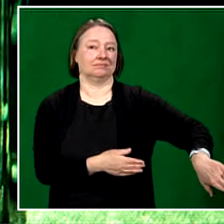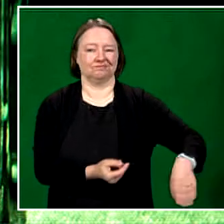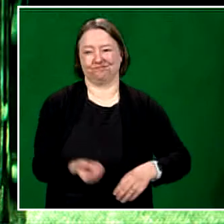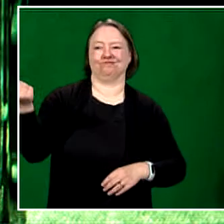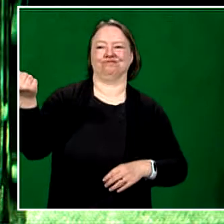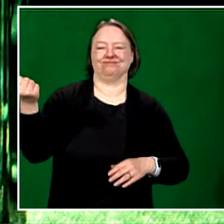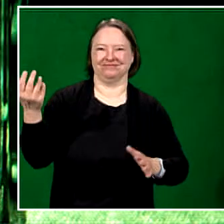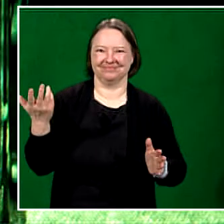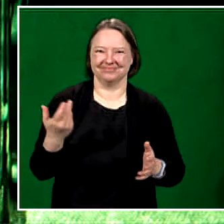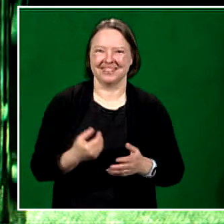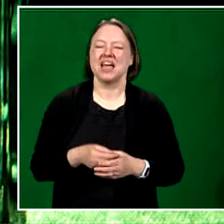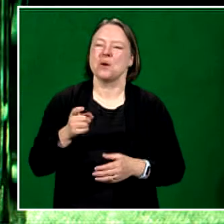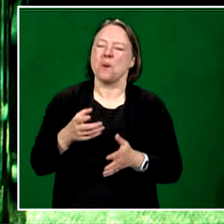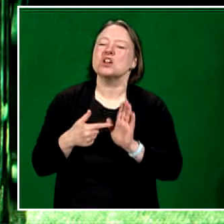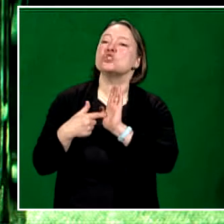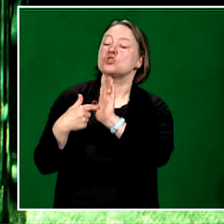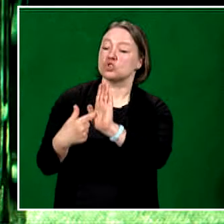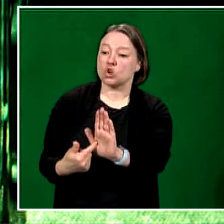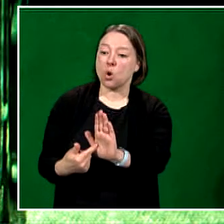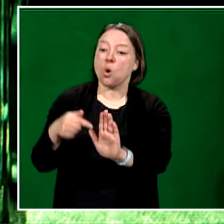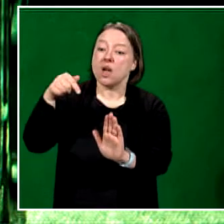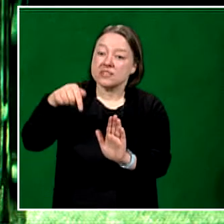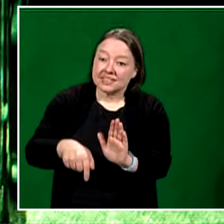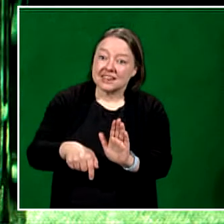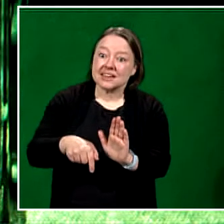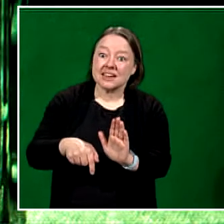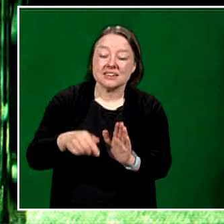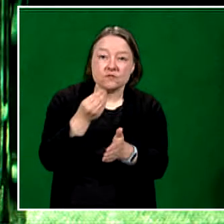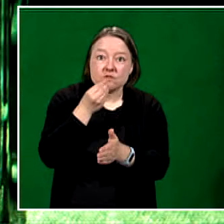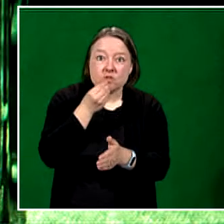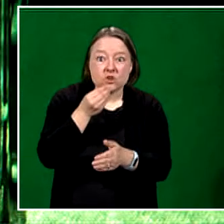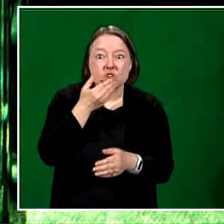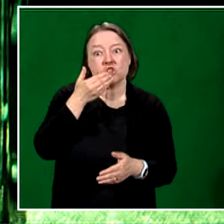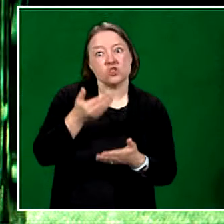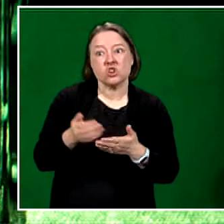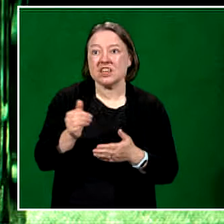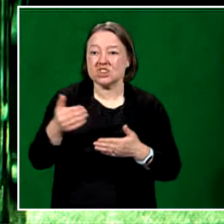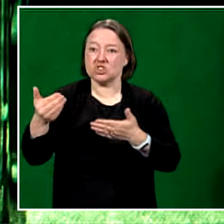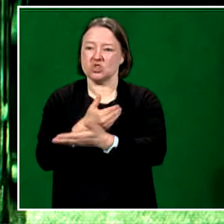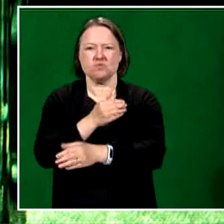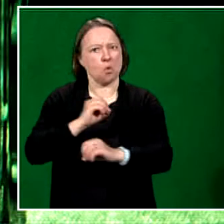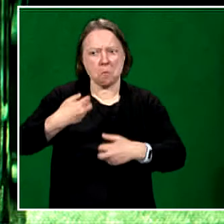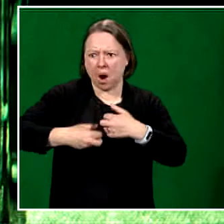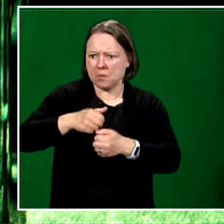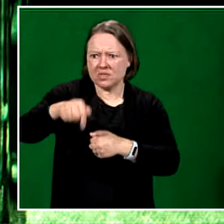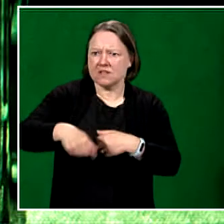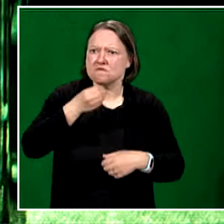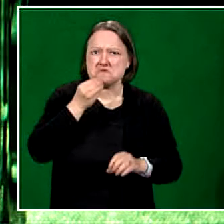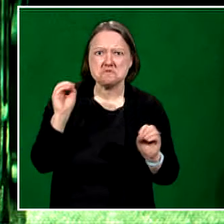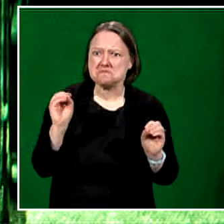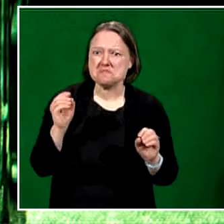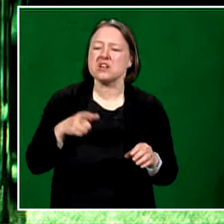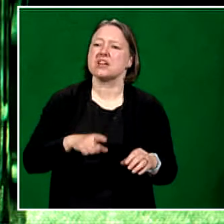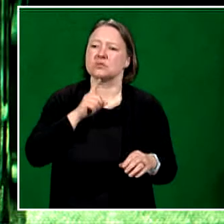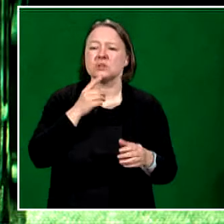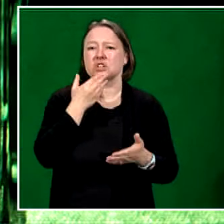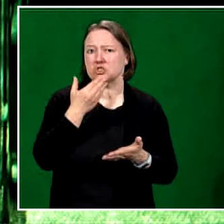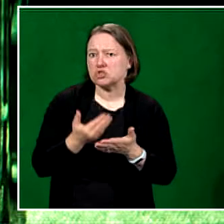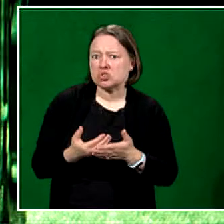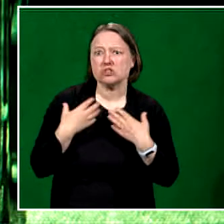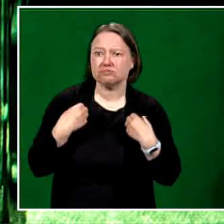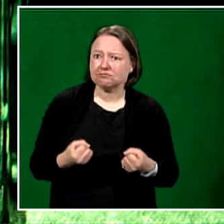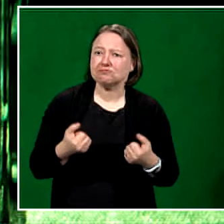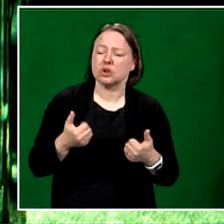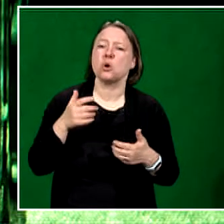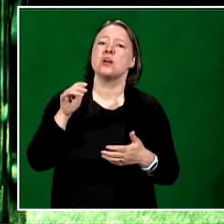of the way. And to show that this is just as good as new. There's not a problem with this food, and that is perfectly good.